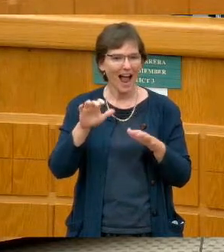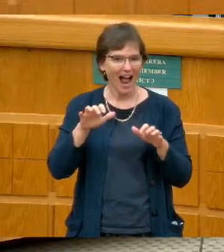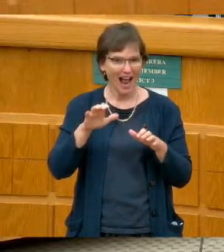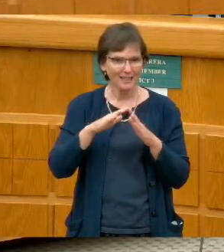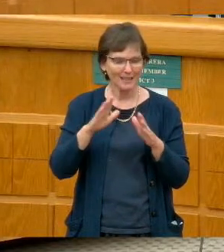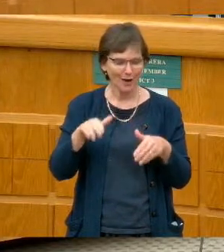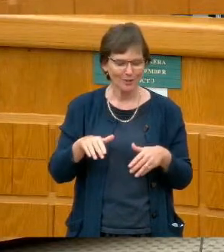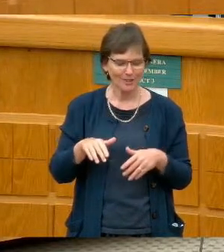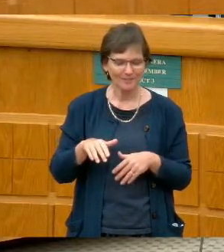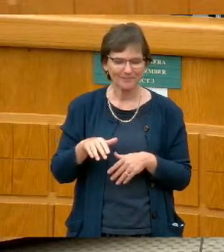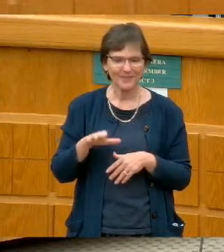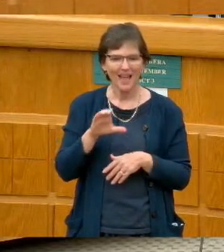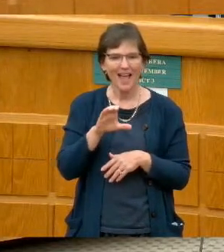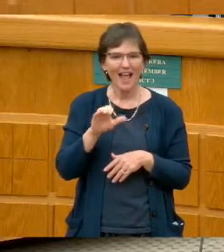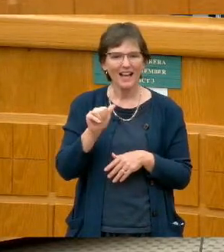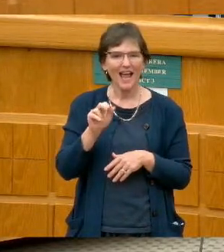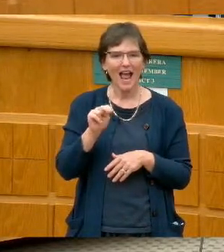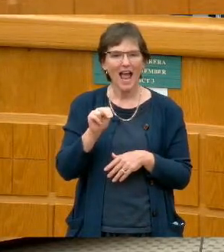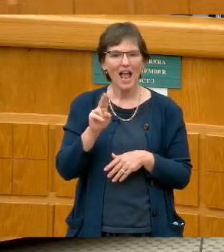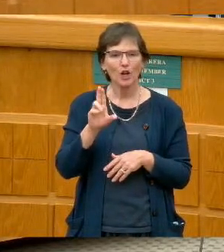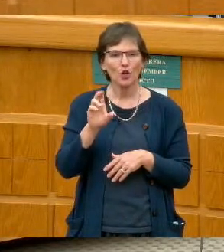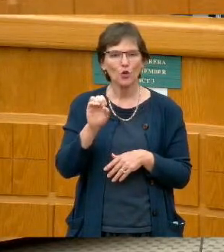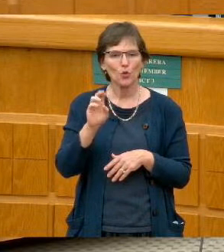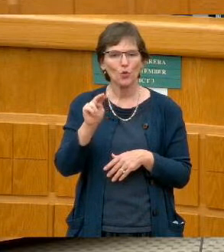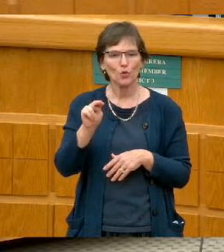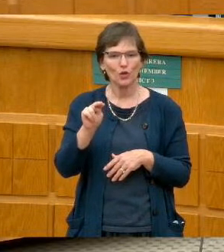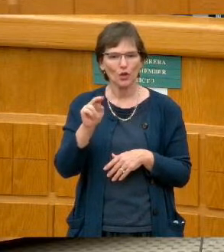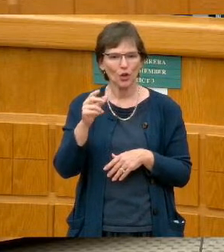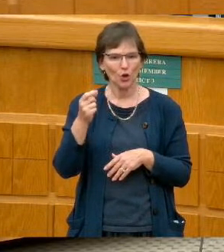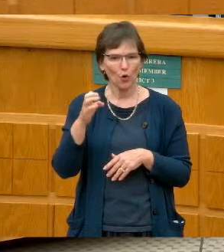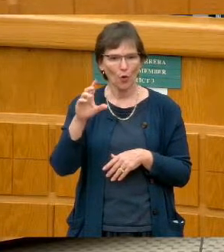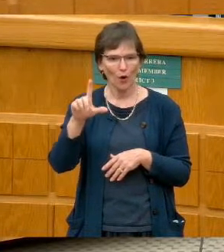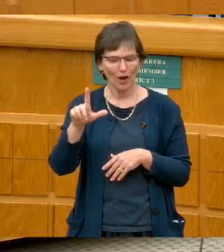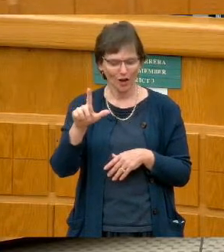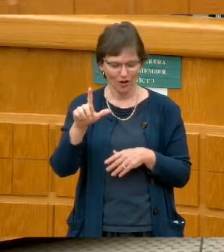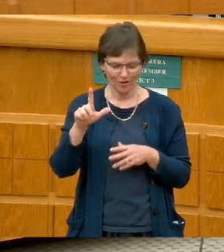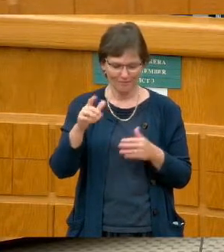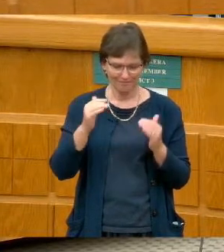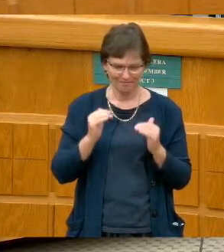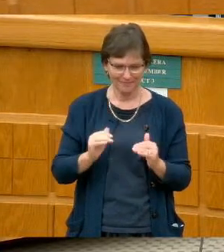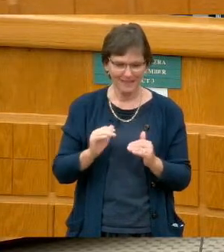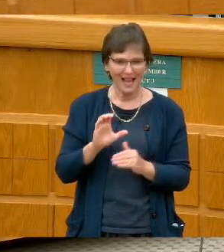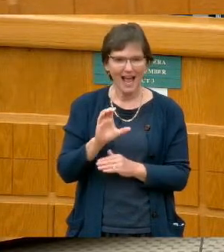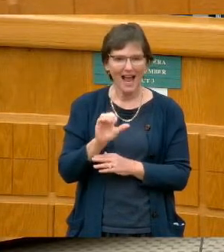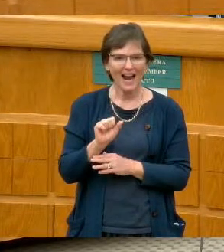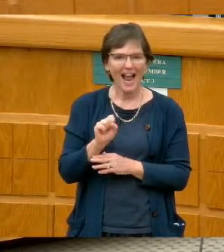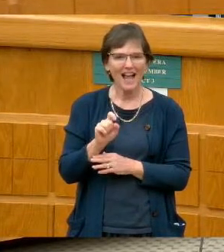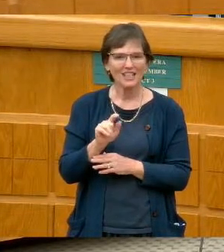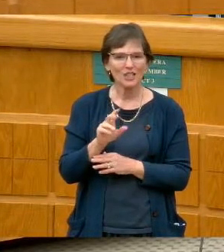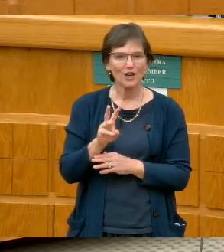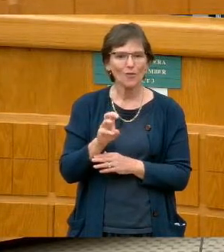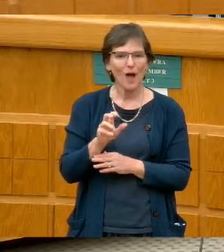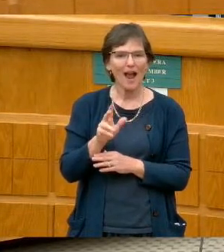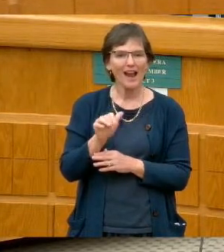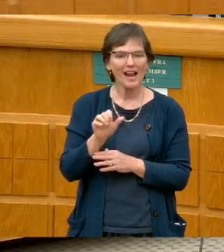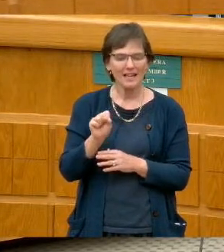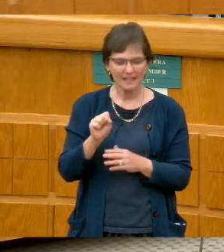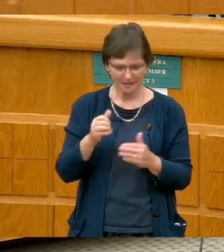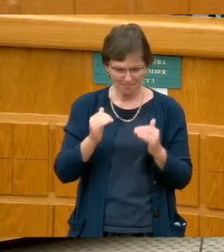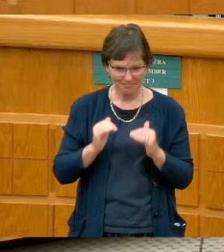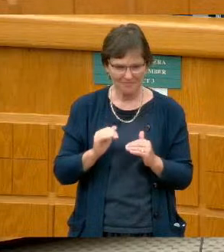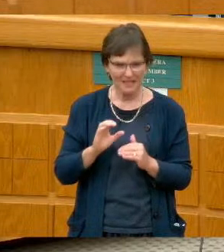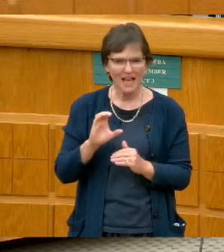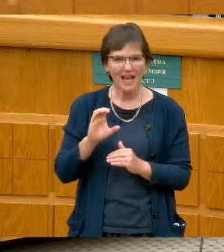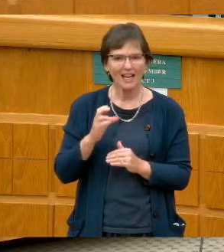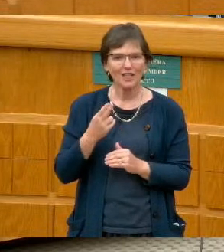Cancun Grill and Cantina, Castaways, Century Theaters, Cheddar's Casual Cafe,